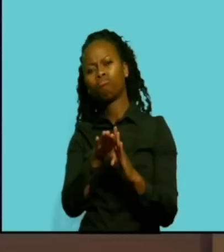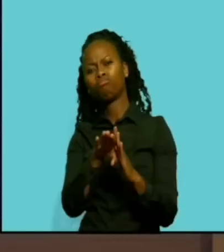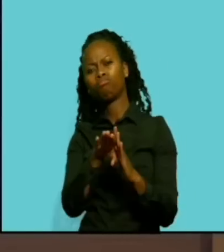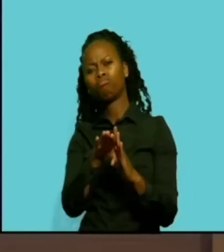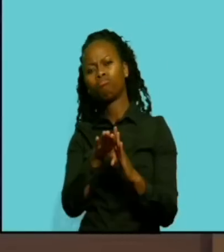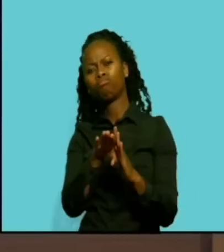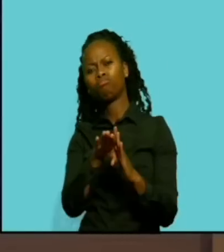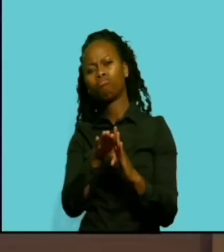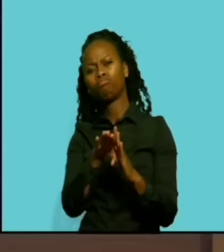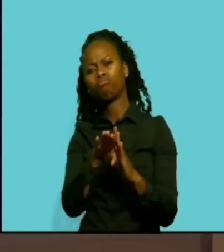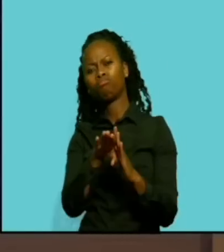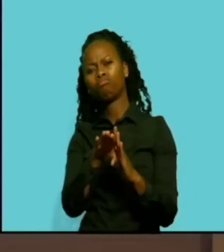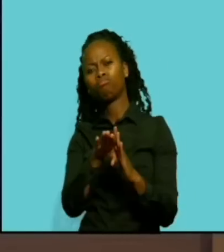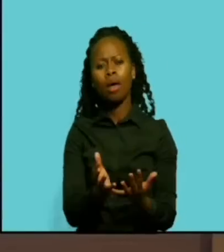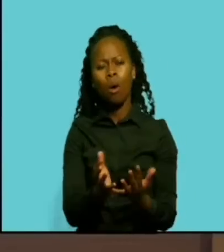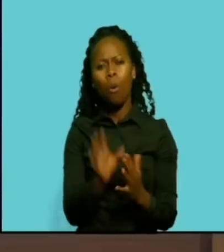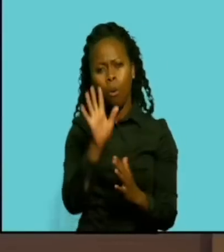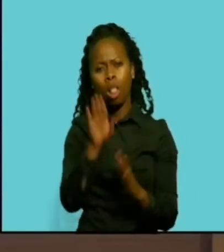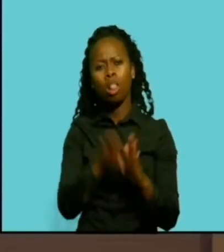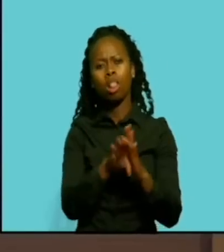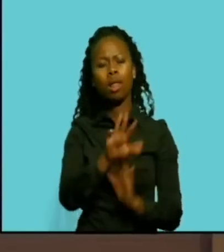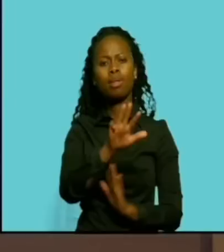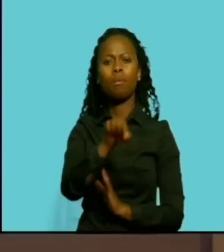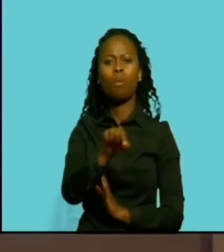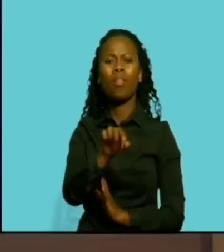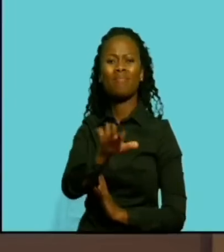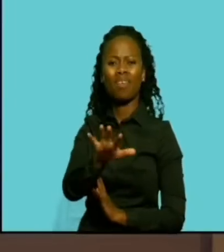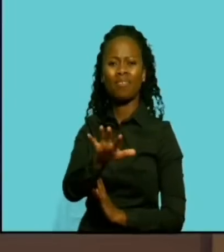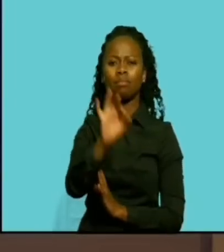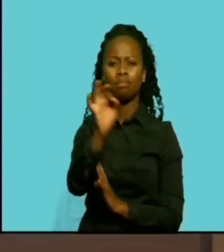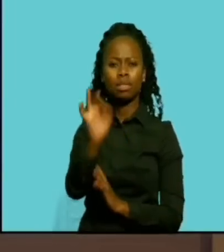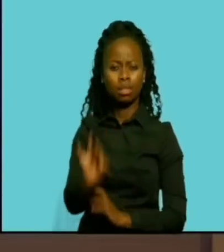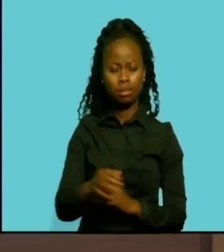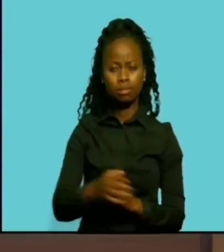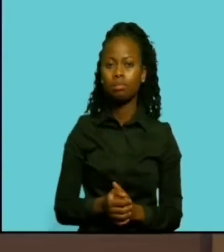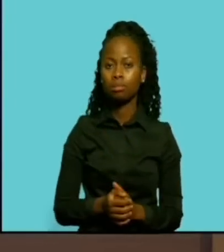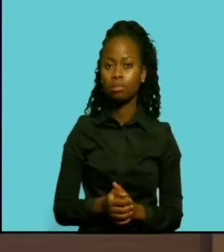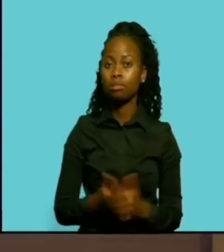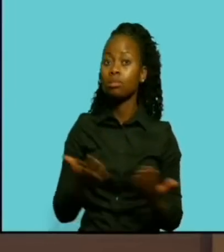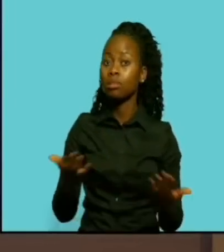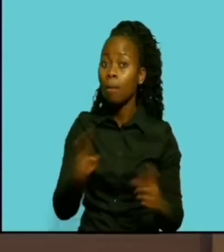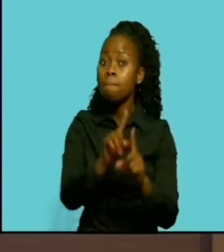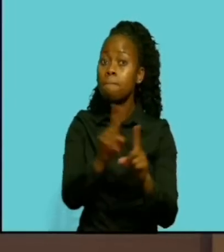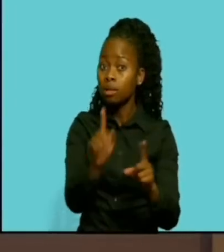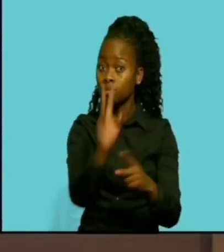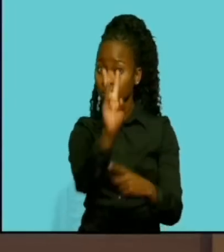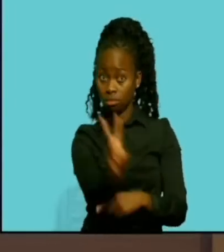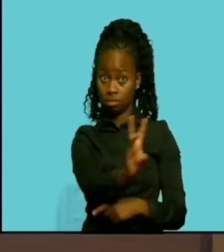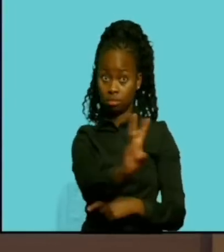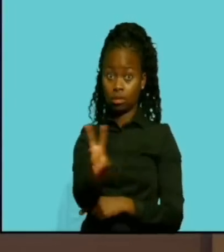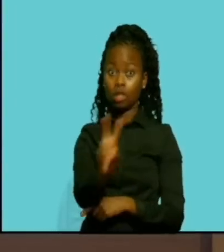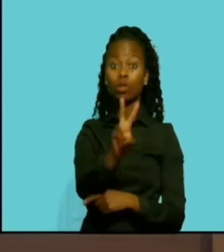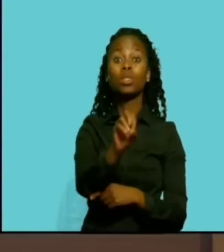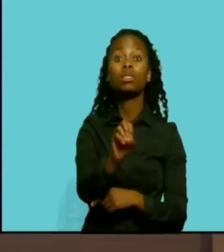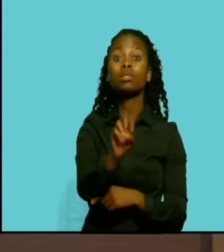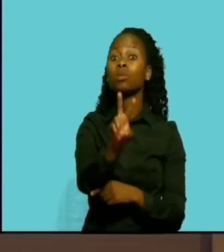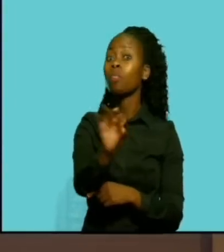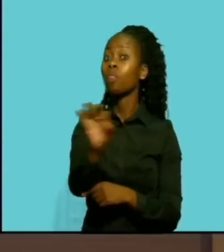terms of trade elevated before gradually falling in 2023 and